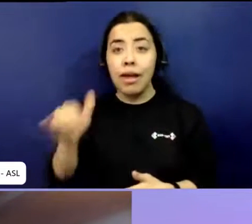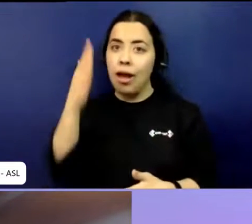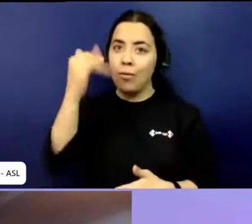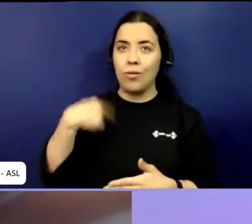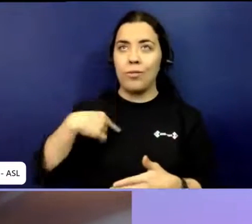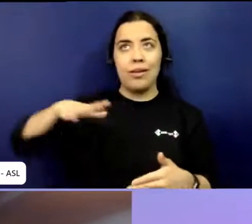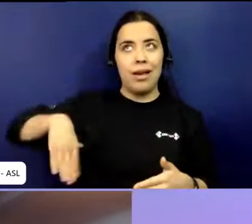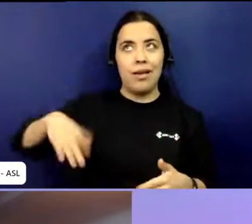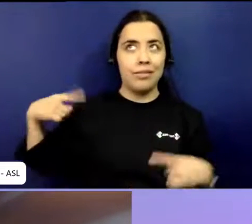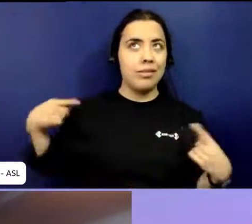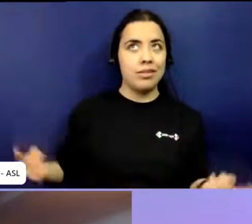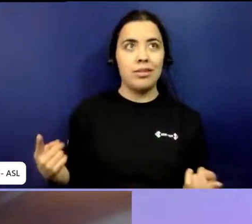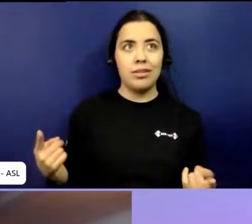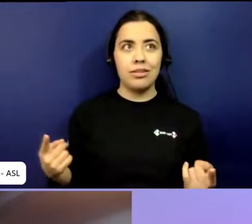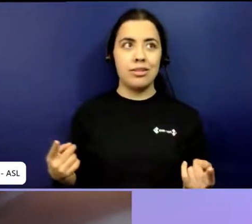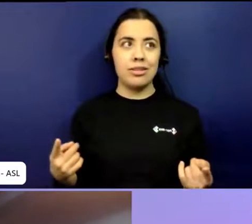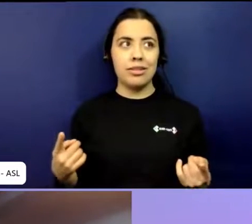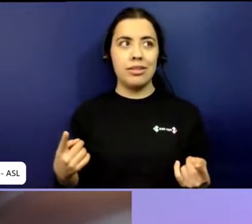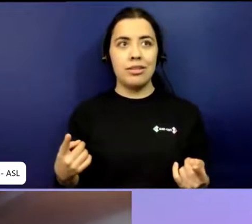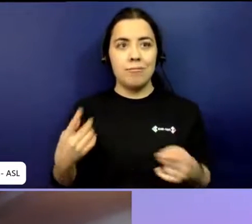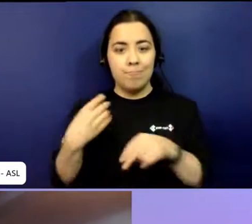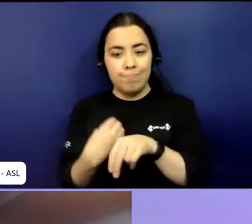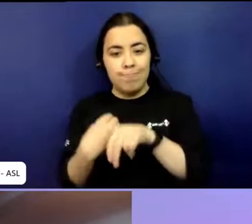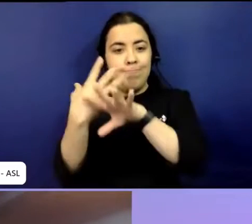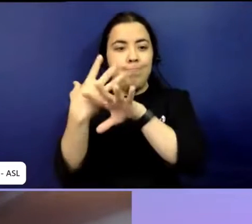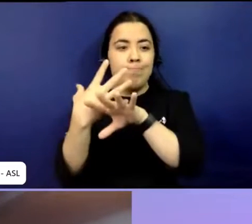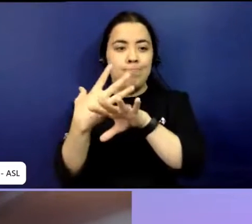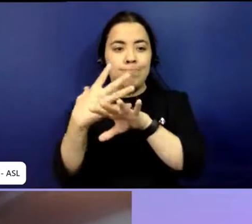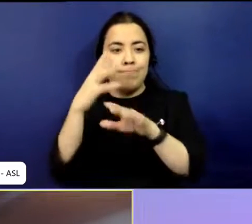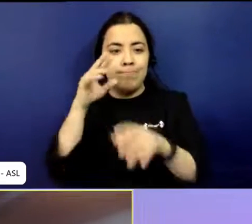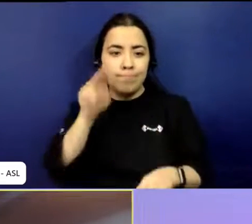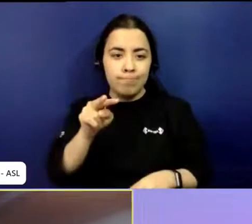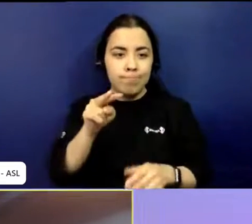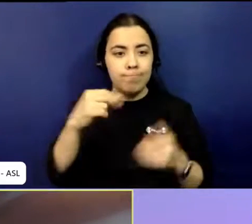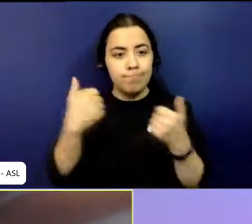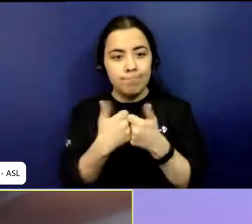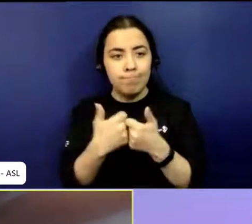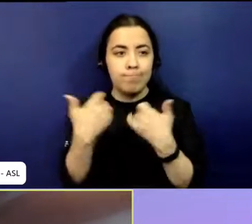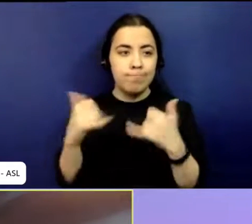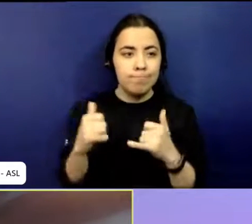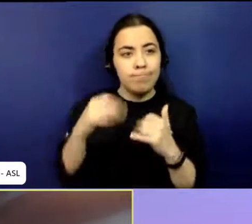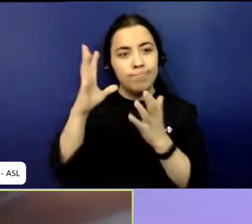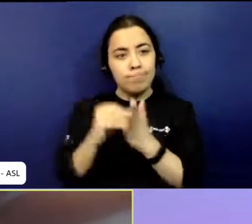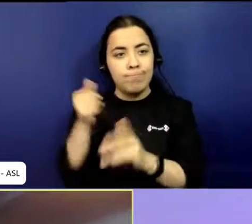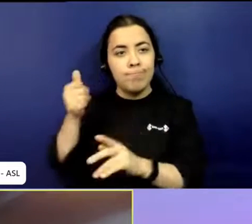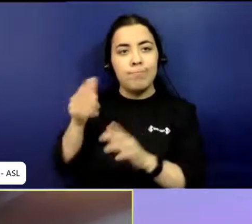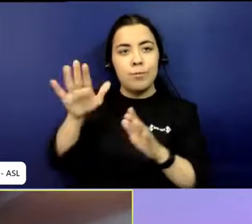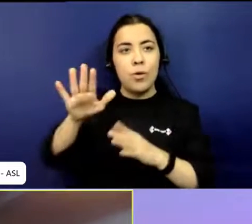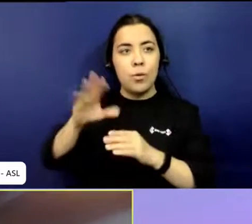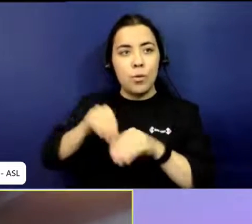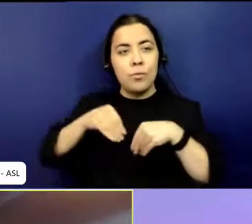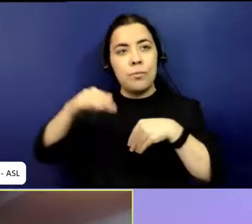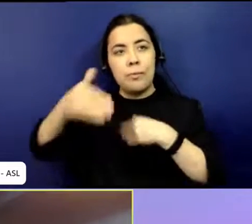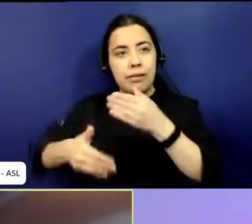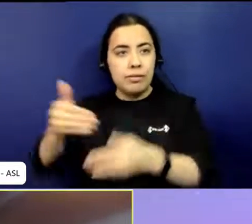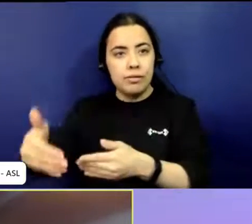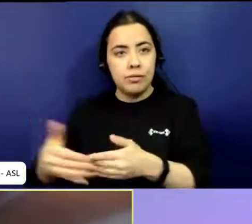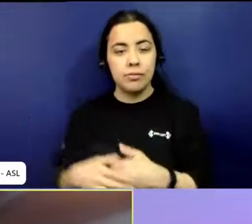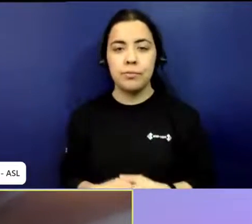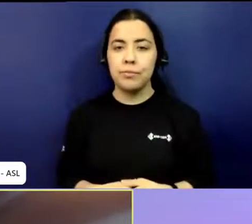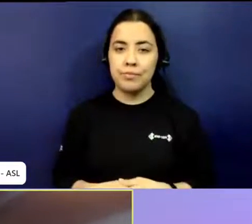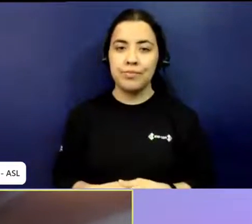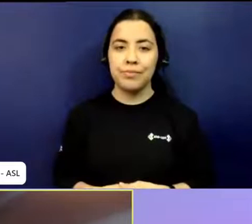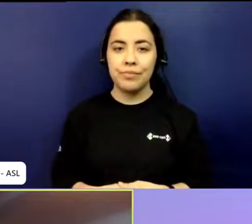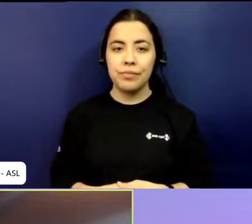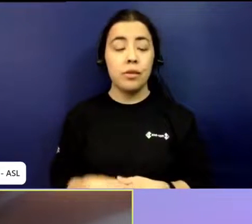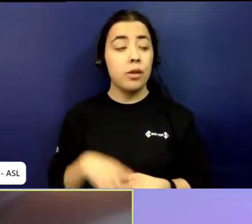to anything that's asynchronous at this time. So do you think you could run this virtually at all? I mean, obviously your teams